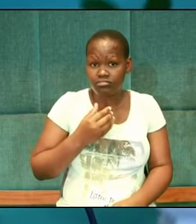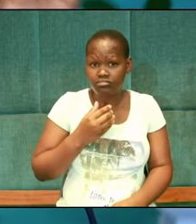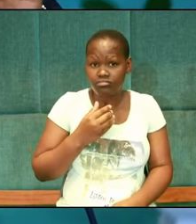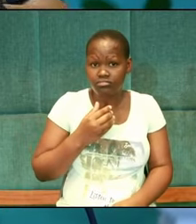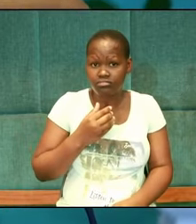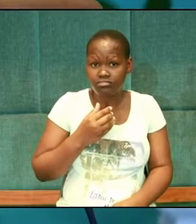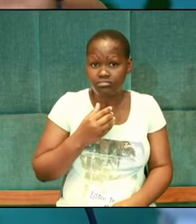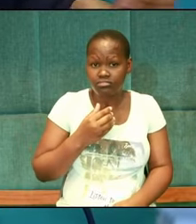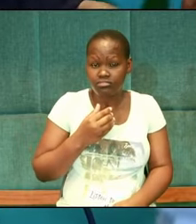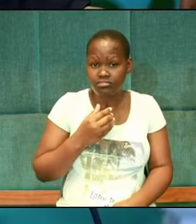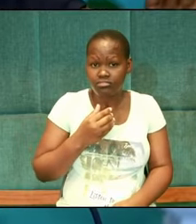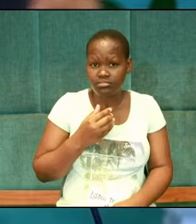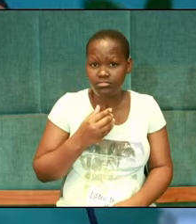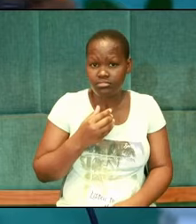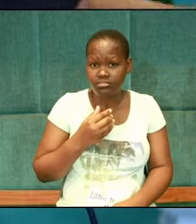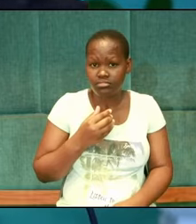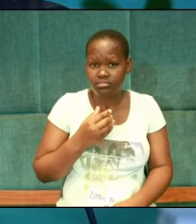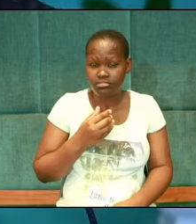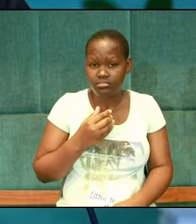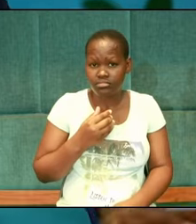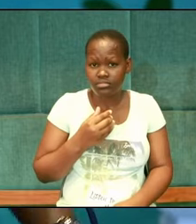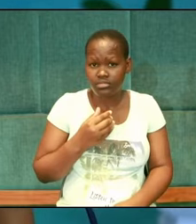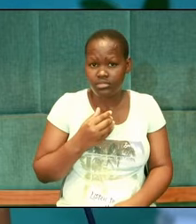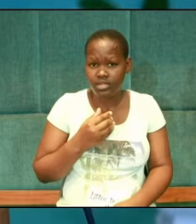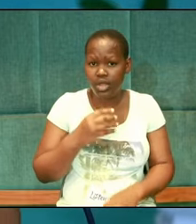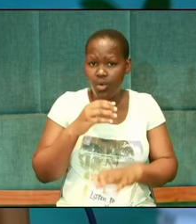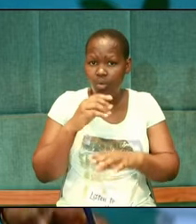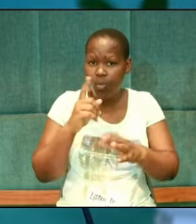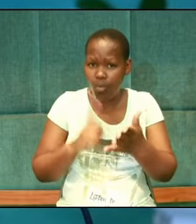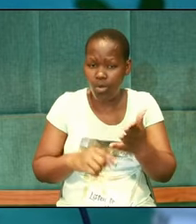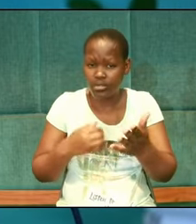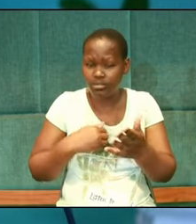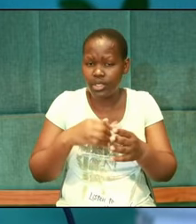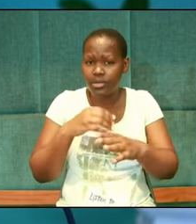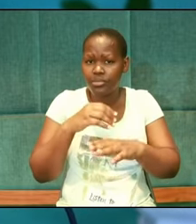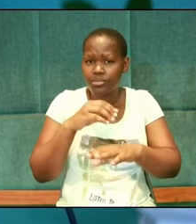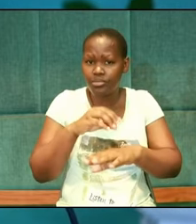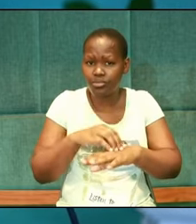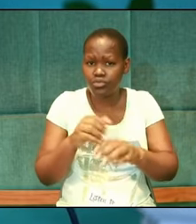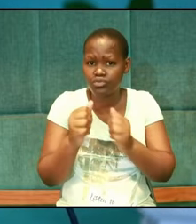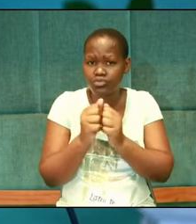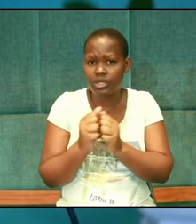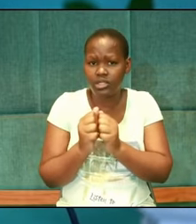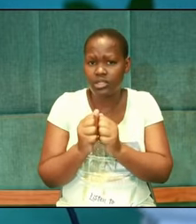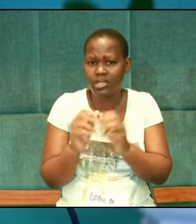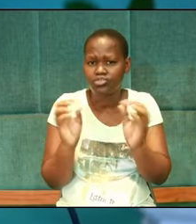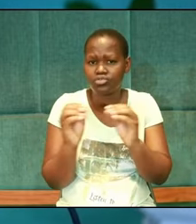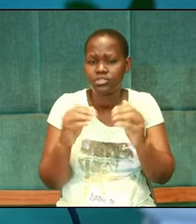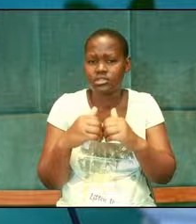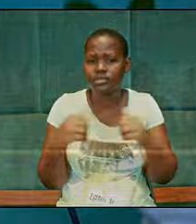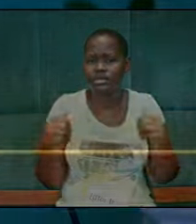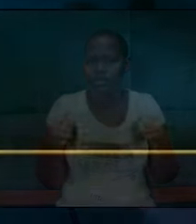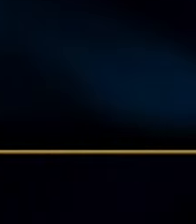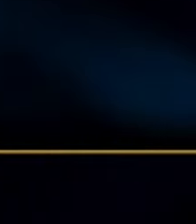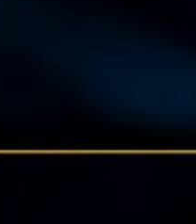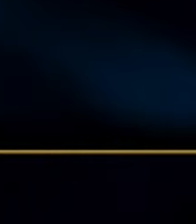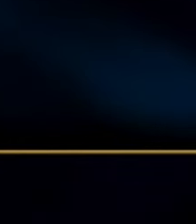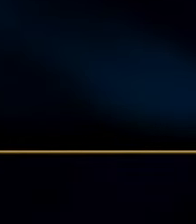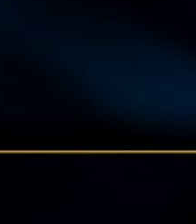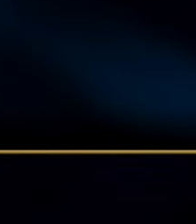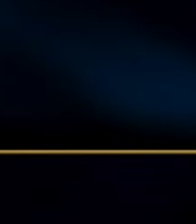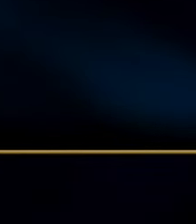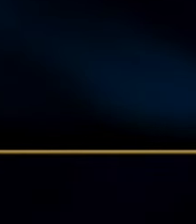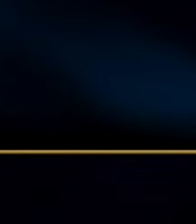it says, what I've put together, let no one put asunder. See the way Max Lucado put it. God